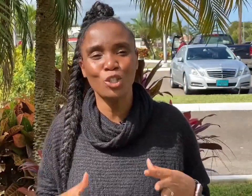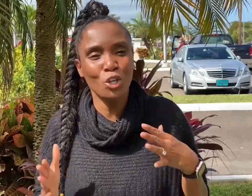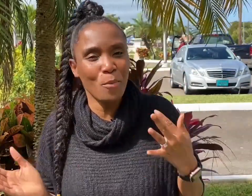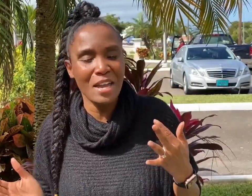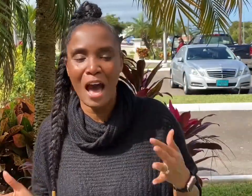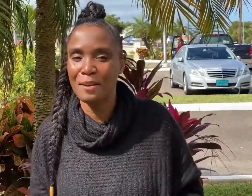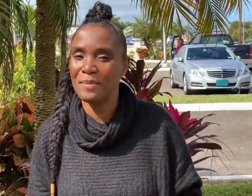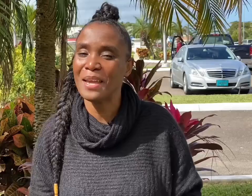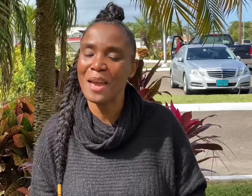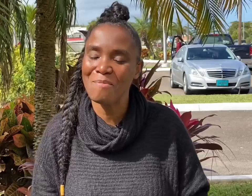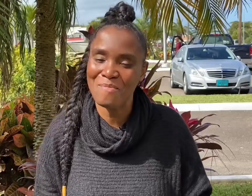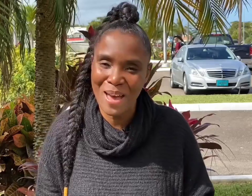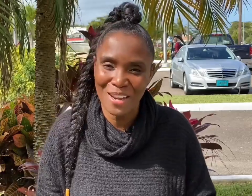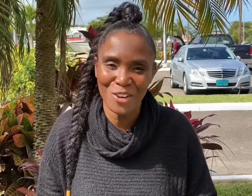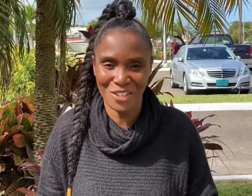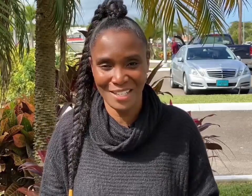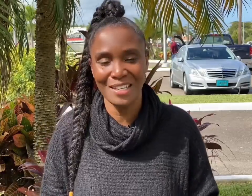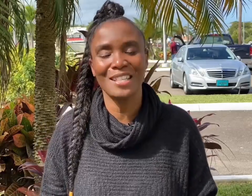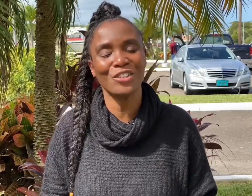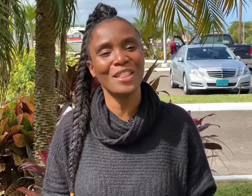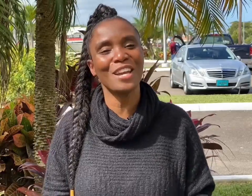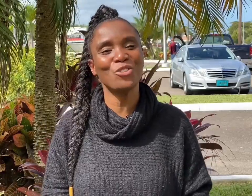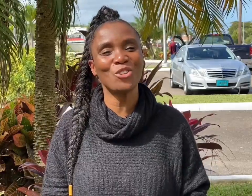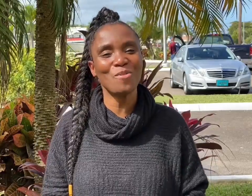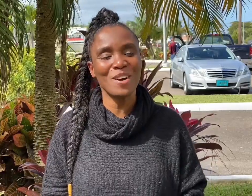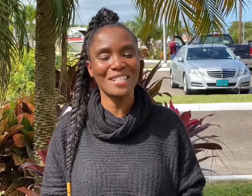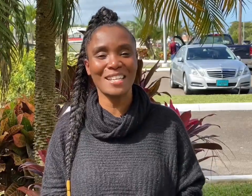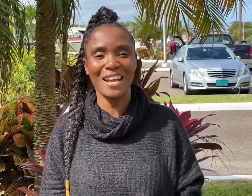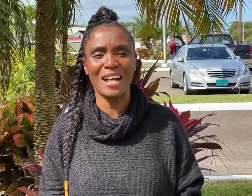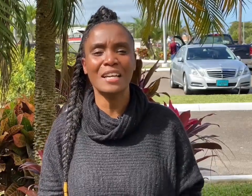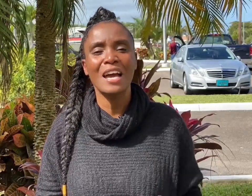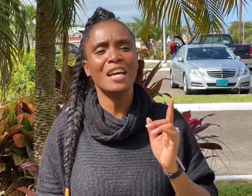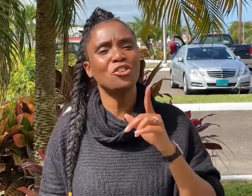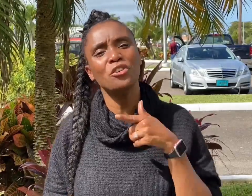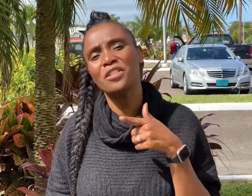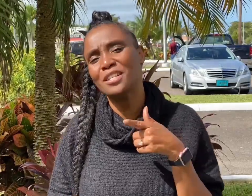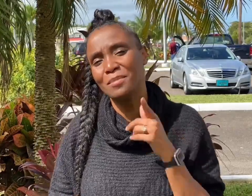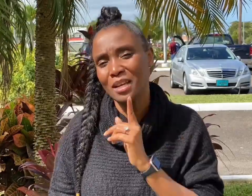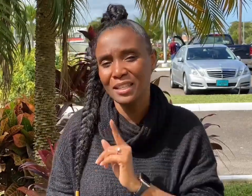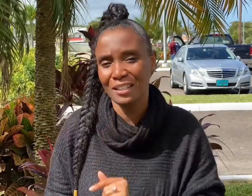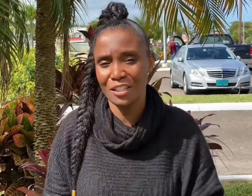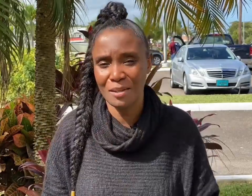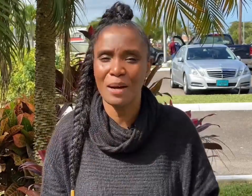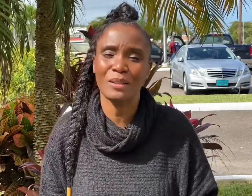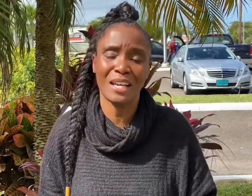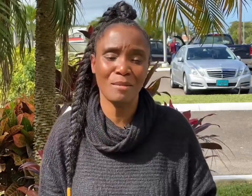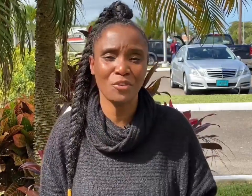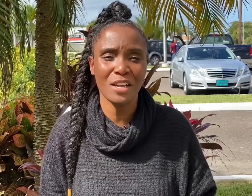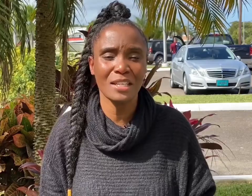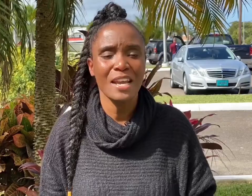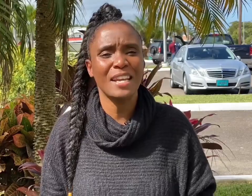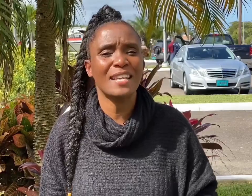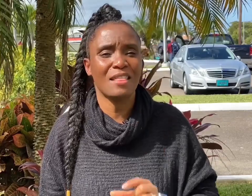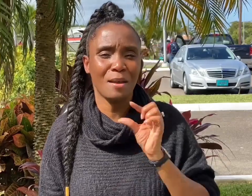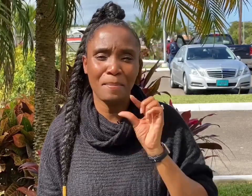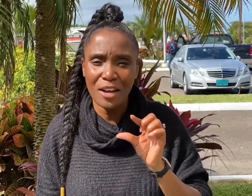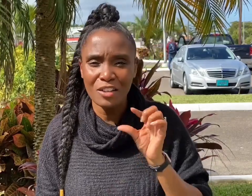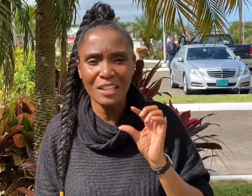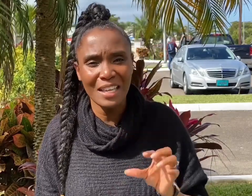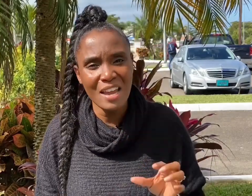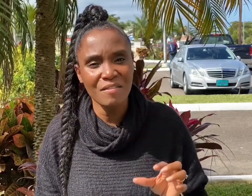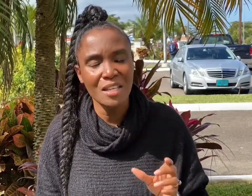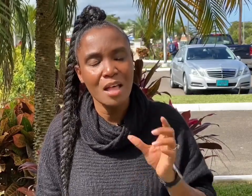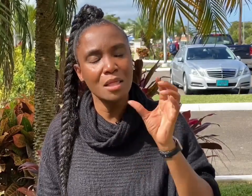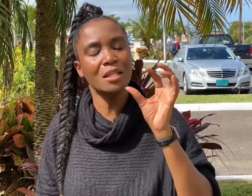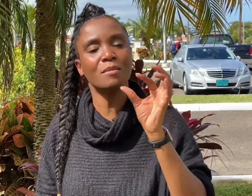that will show me how to be a better Christian. So thank you so much, Nhael. And do you know there's something else I learned about lime trees? Is that the bigger